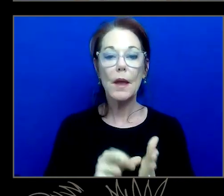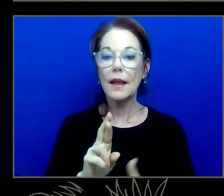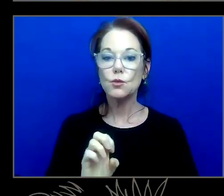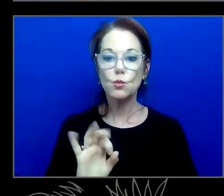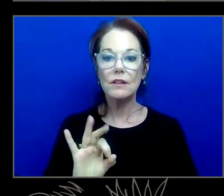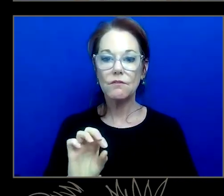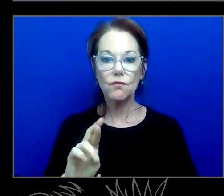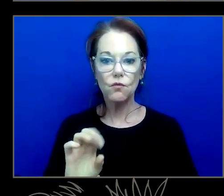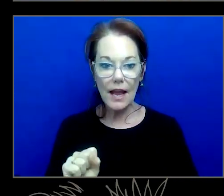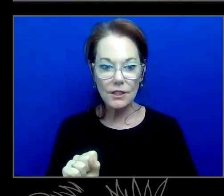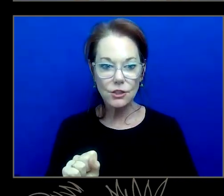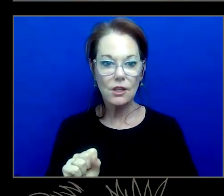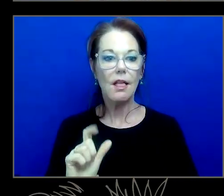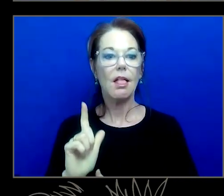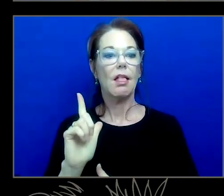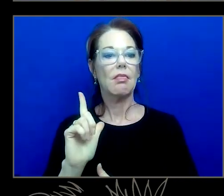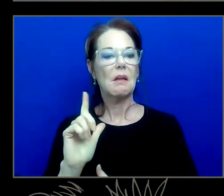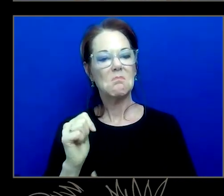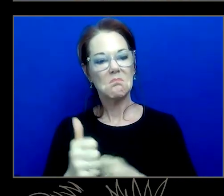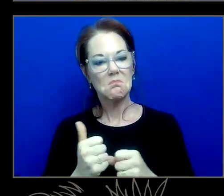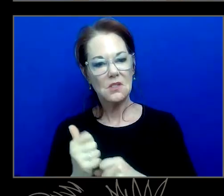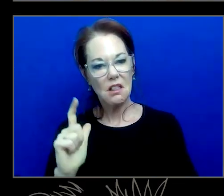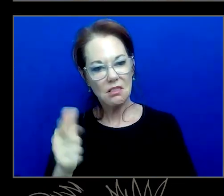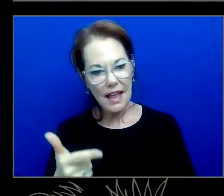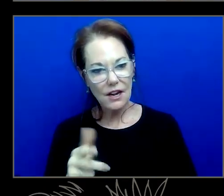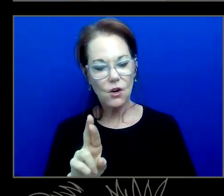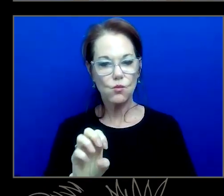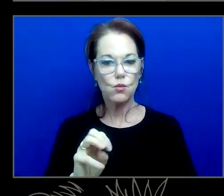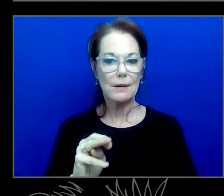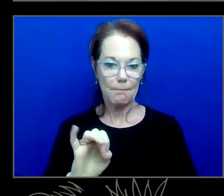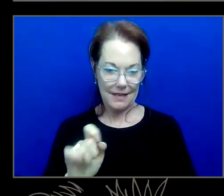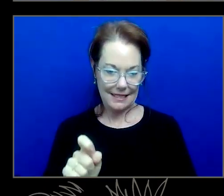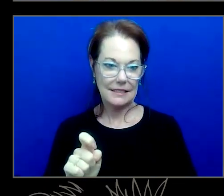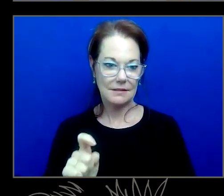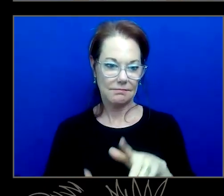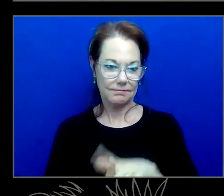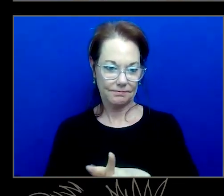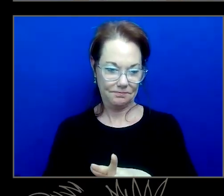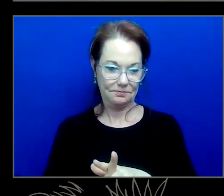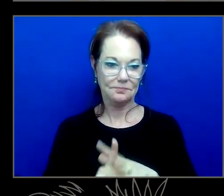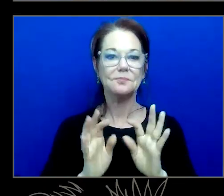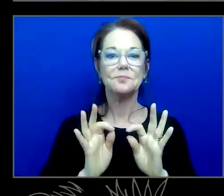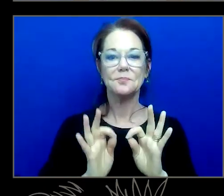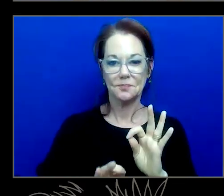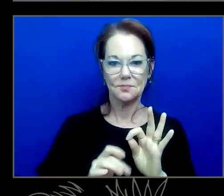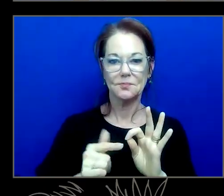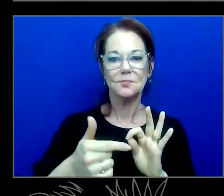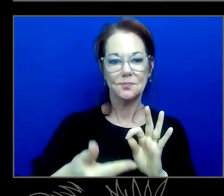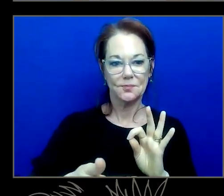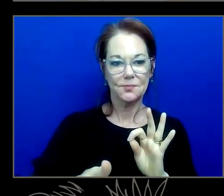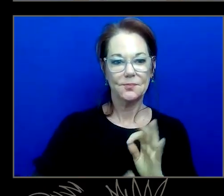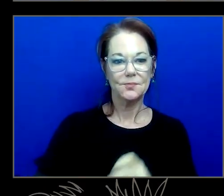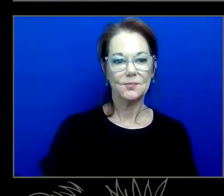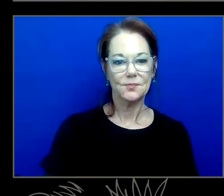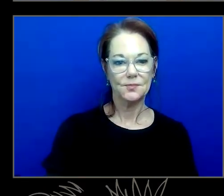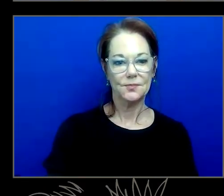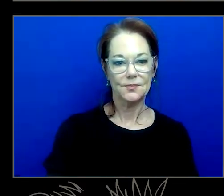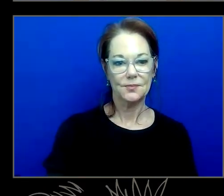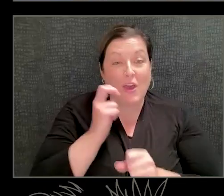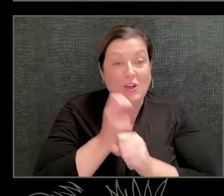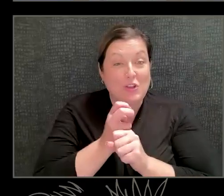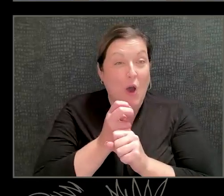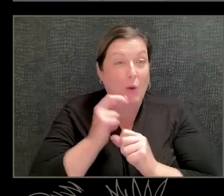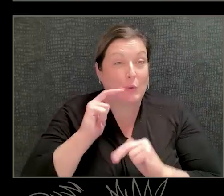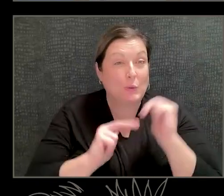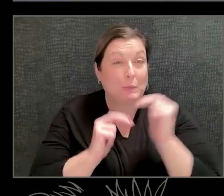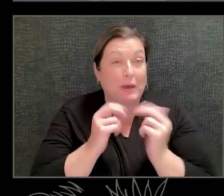came along a decade or so later and made it popular again. But it's hard to build a rich interactive experience with just HTML